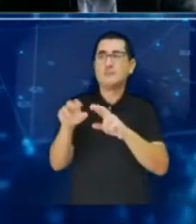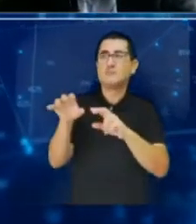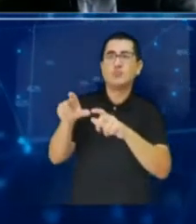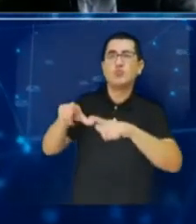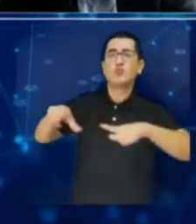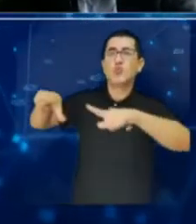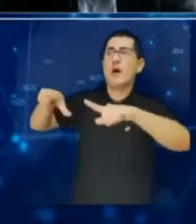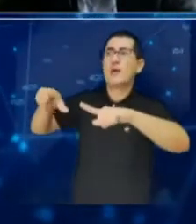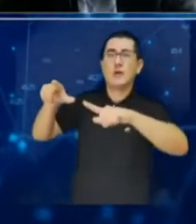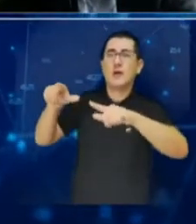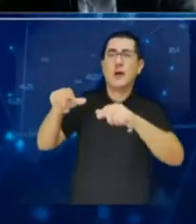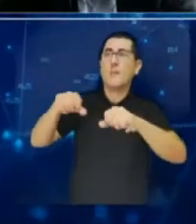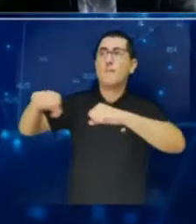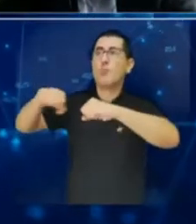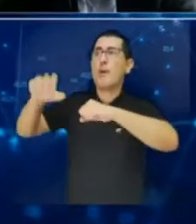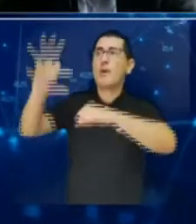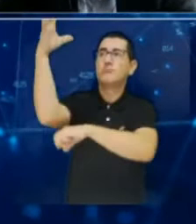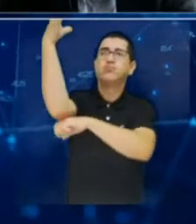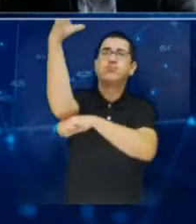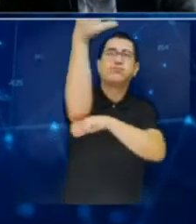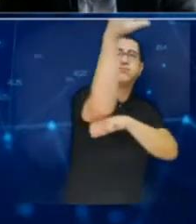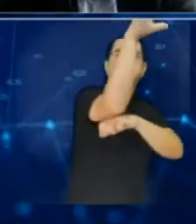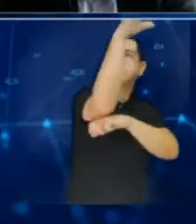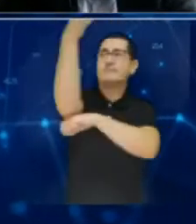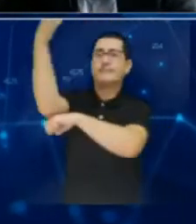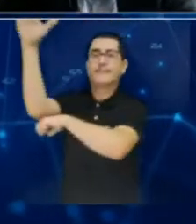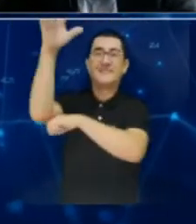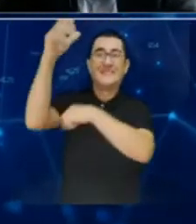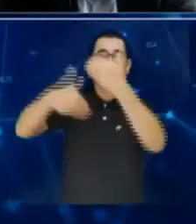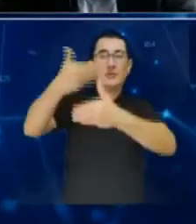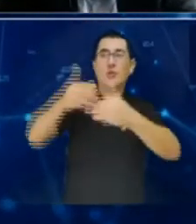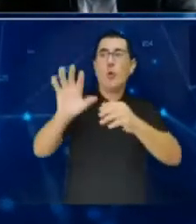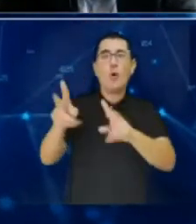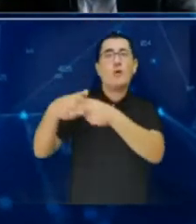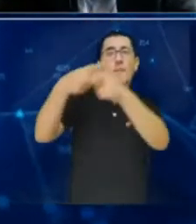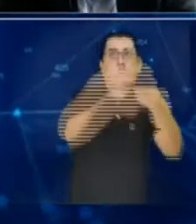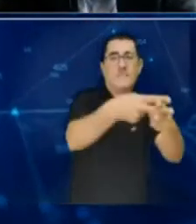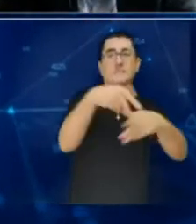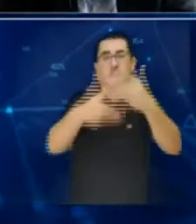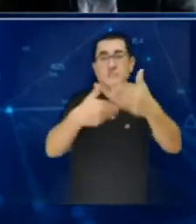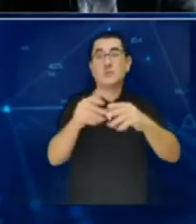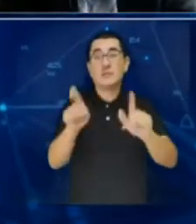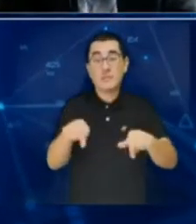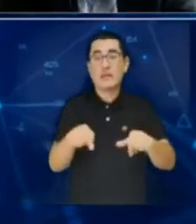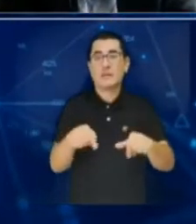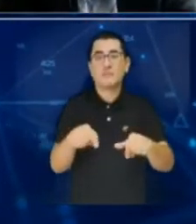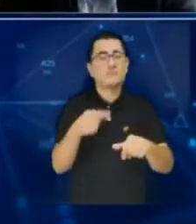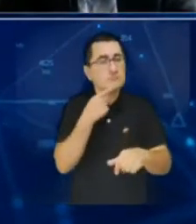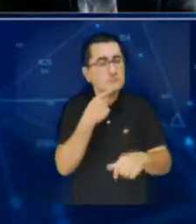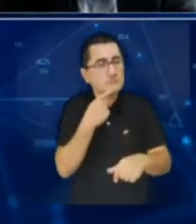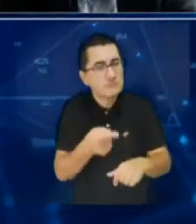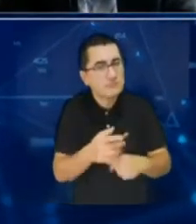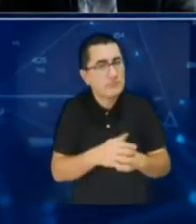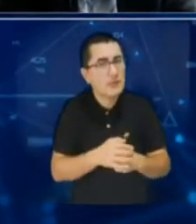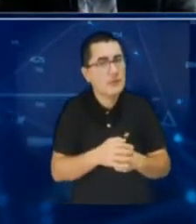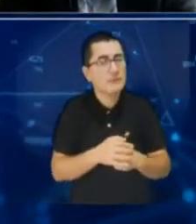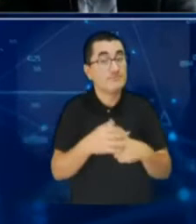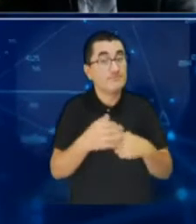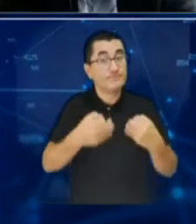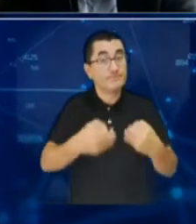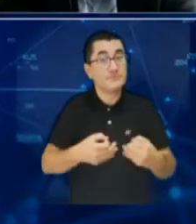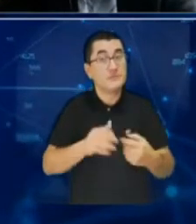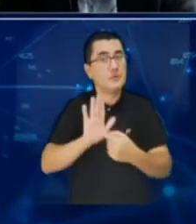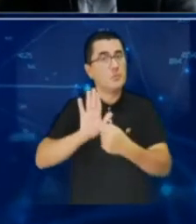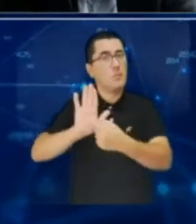1.16, mobile stations, a SIM for non-geostationary satellites. Some dialogue have started in order to